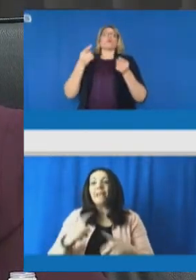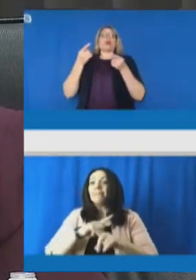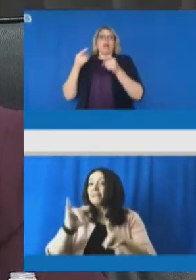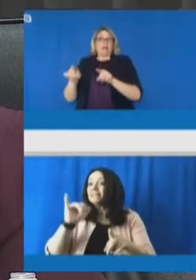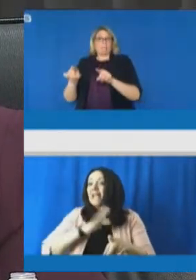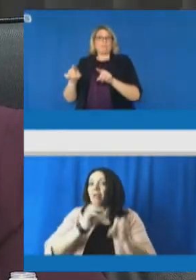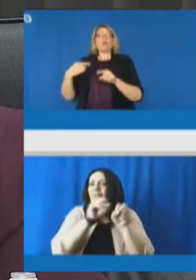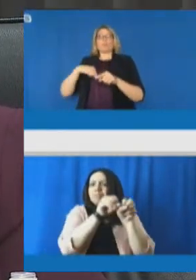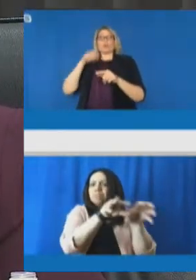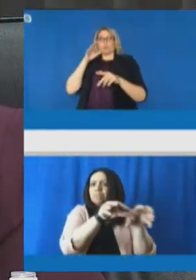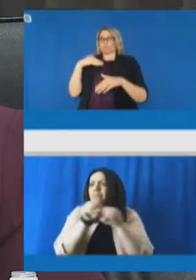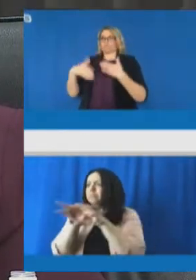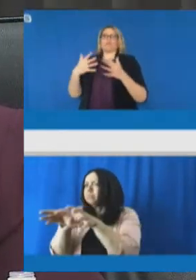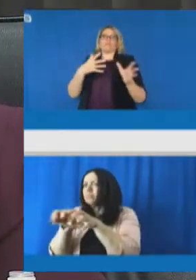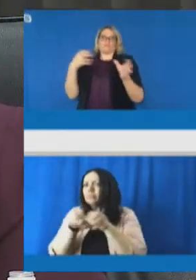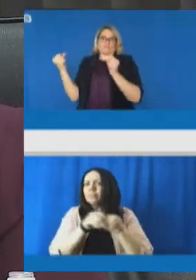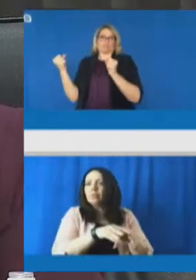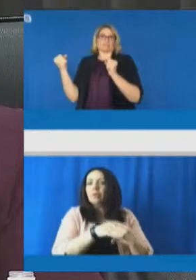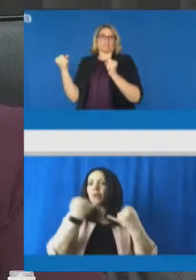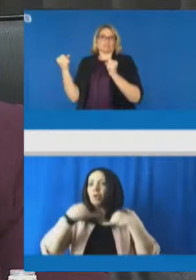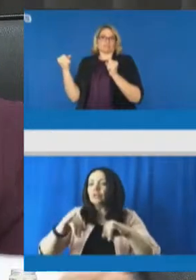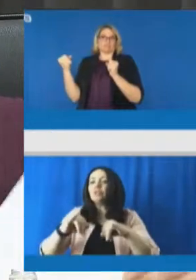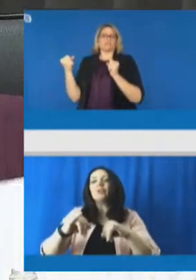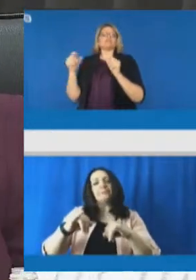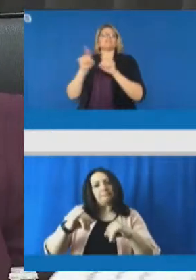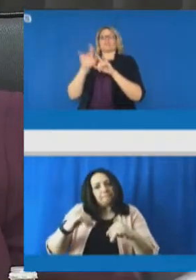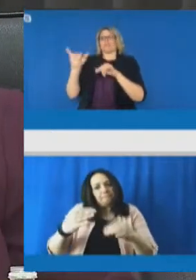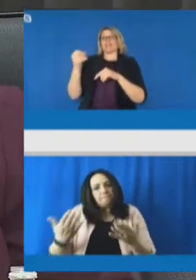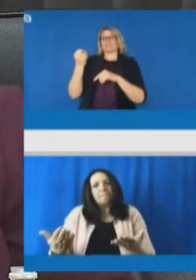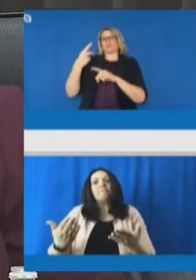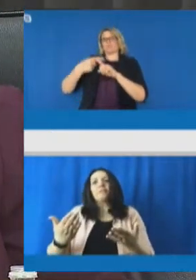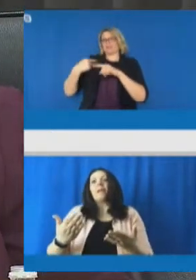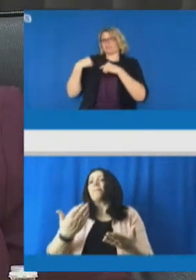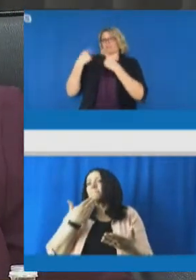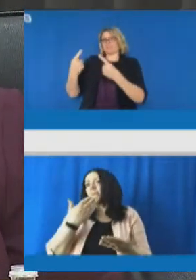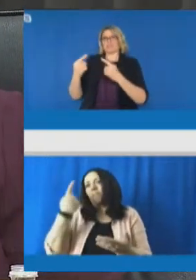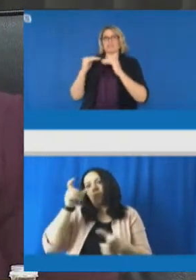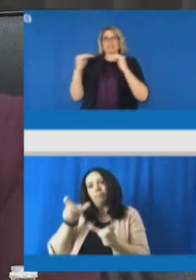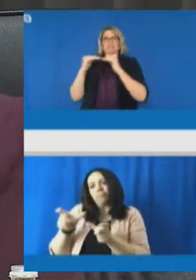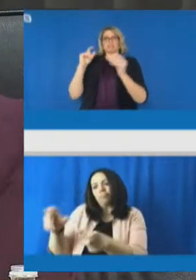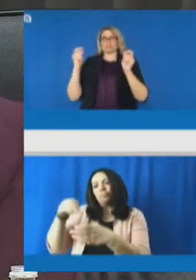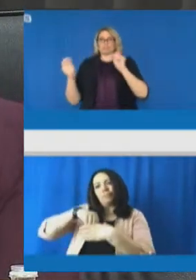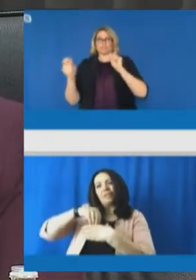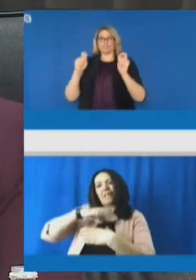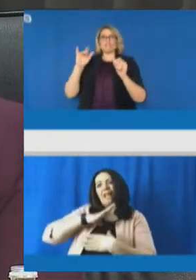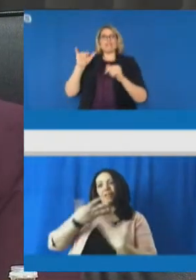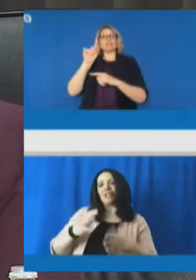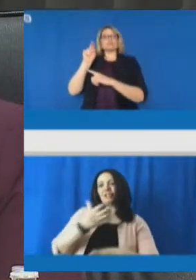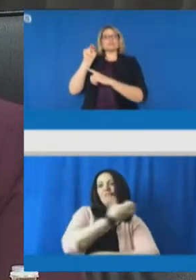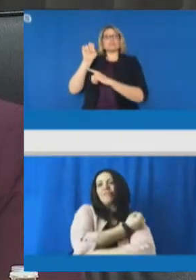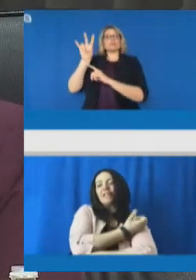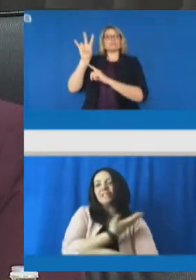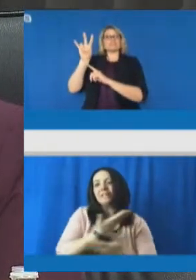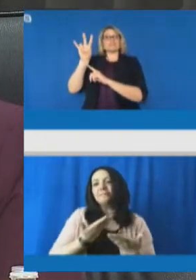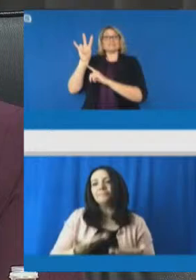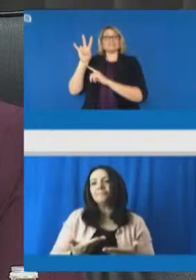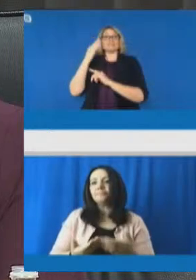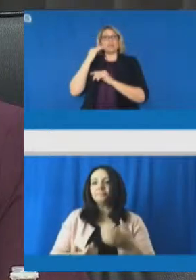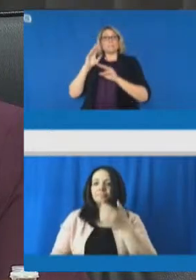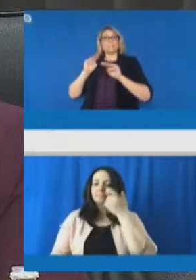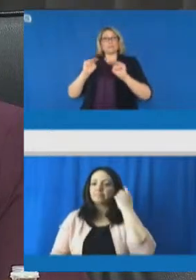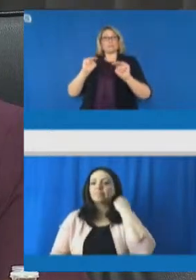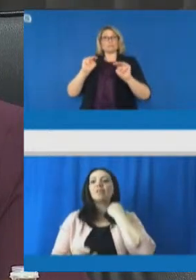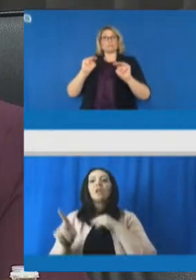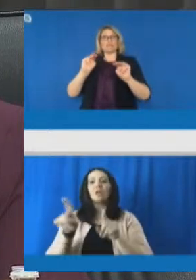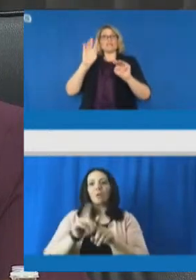friends, families, and loved ones. We are getting through this. In the weeks ahead, we will make a giant leap forward in our journey toward a new